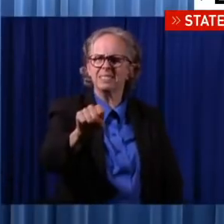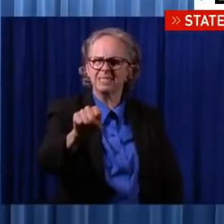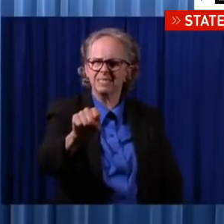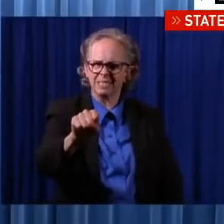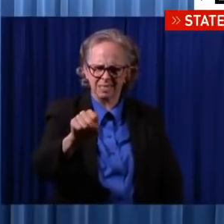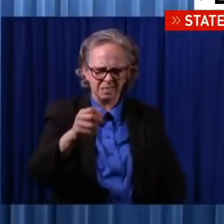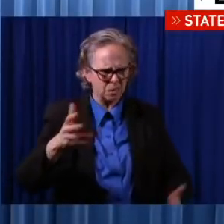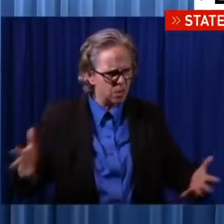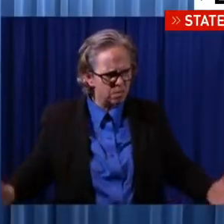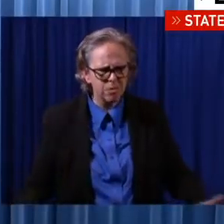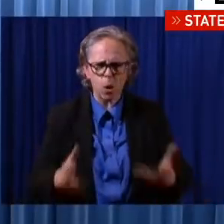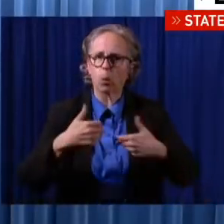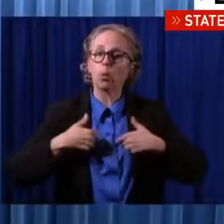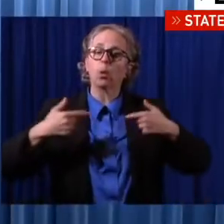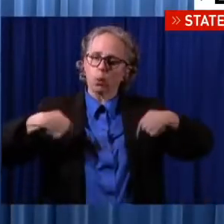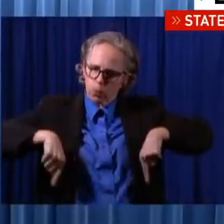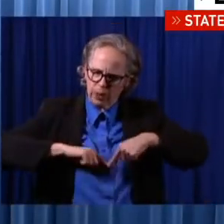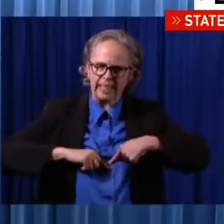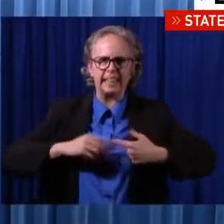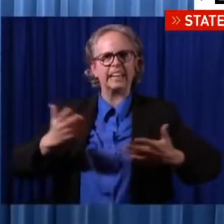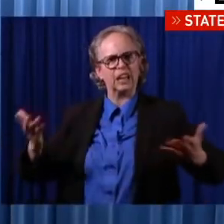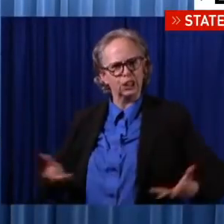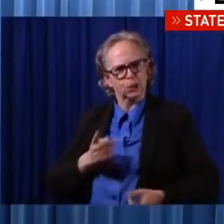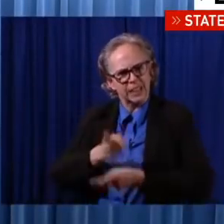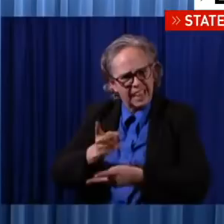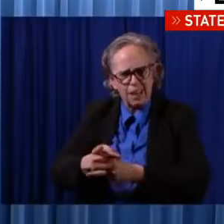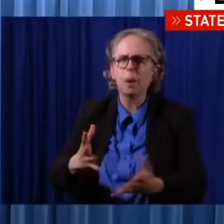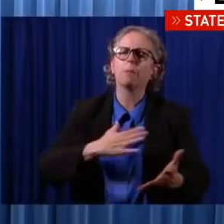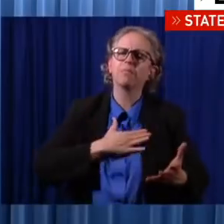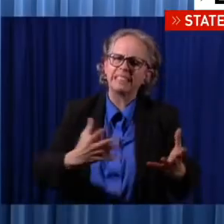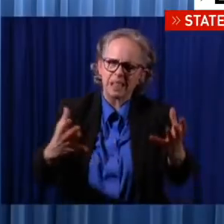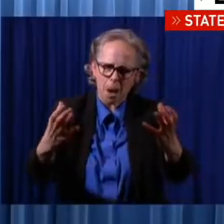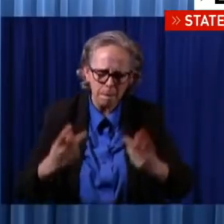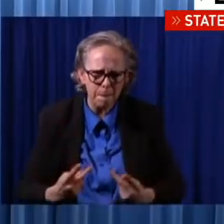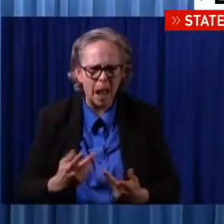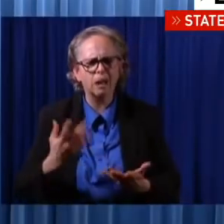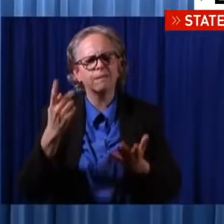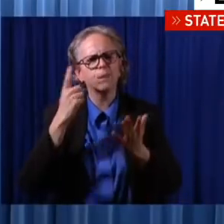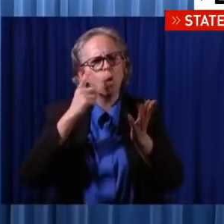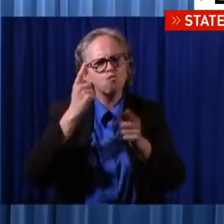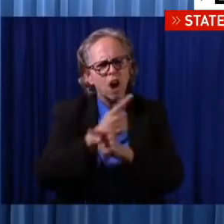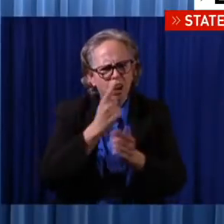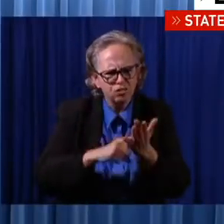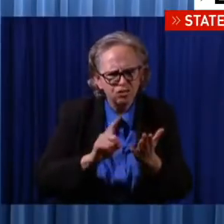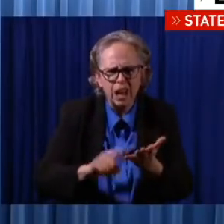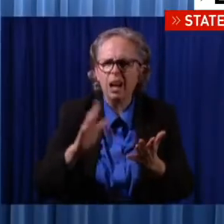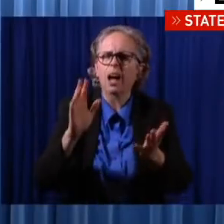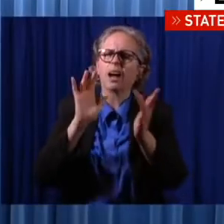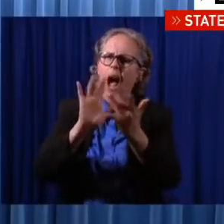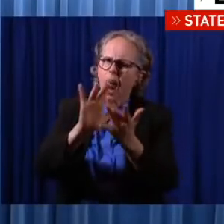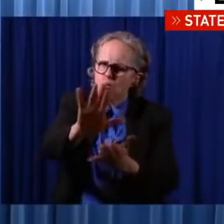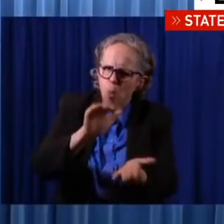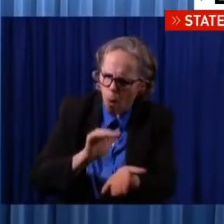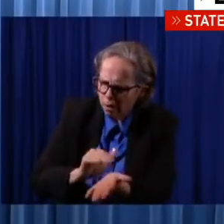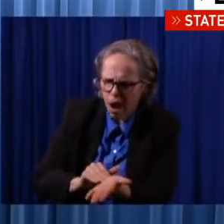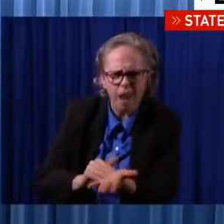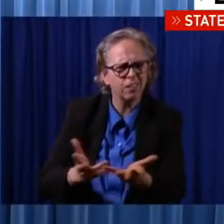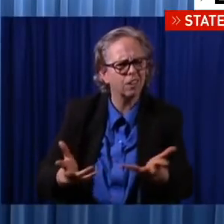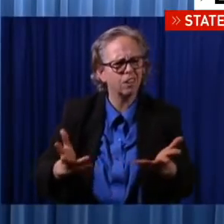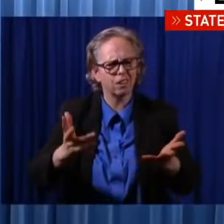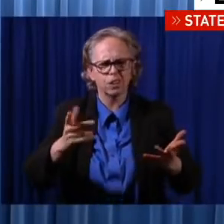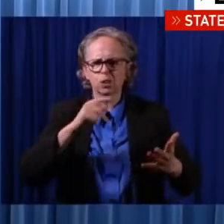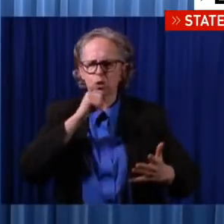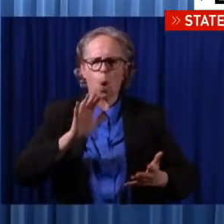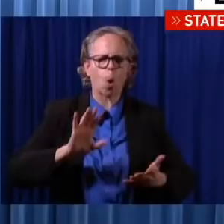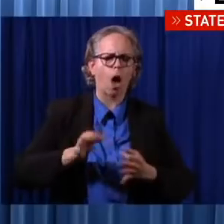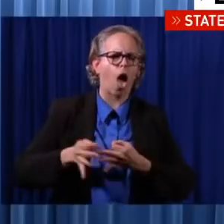you. Please come back, resume your regular checkups, contact your providers. Do not miss an